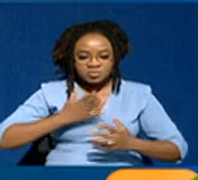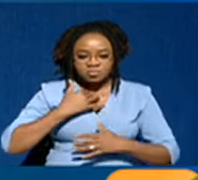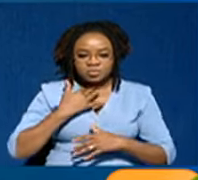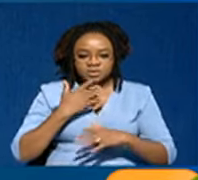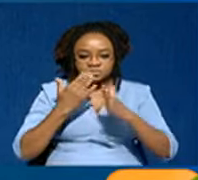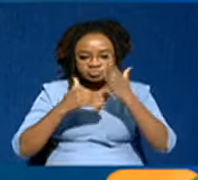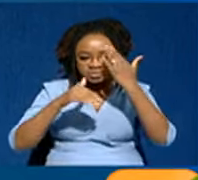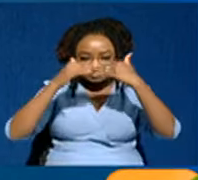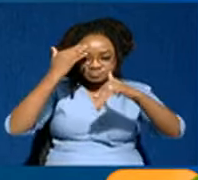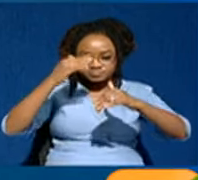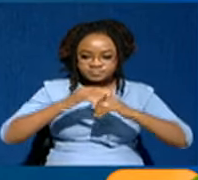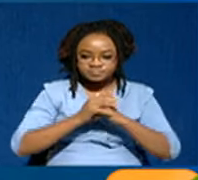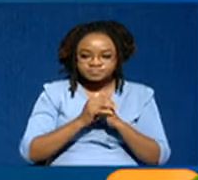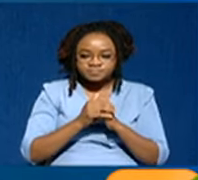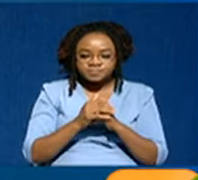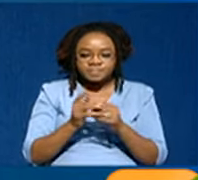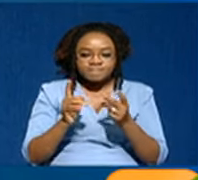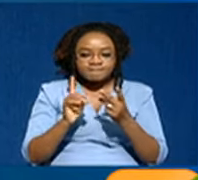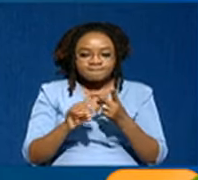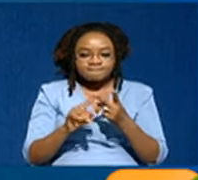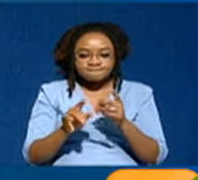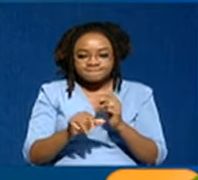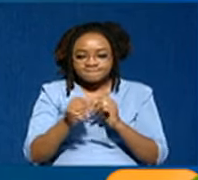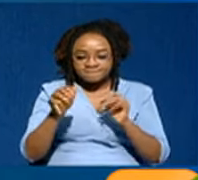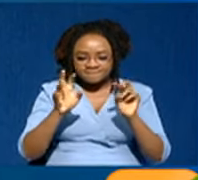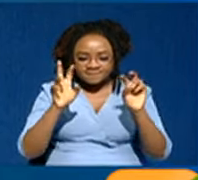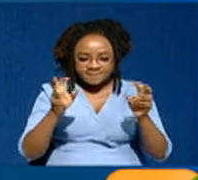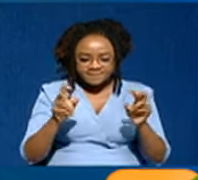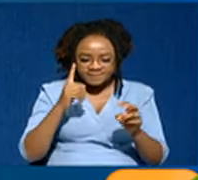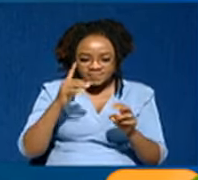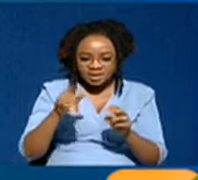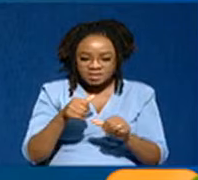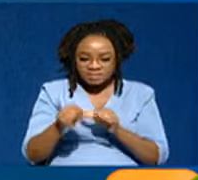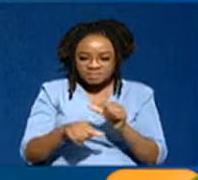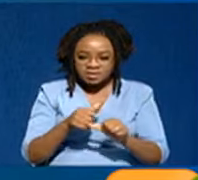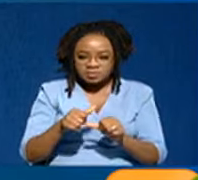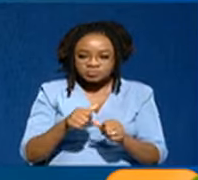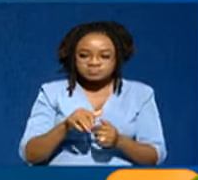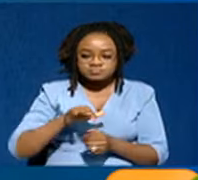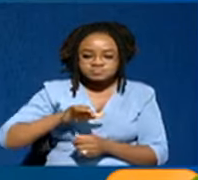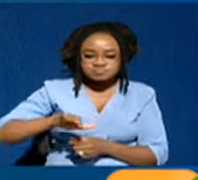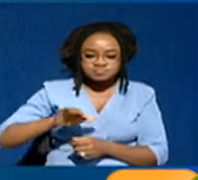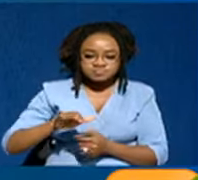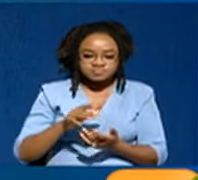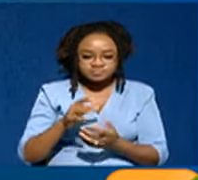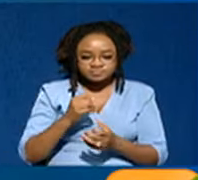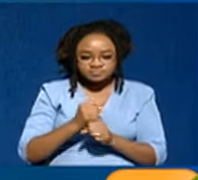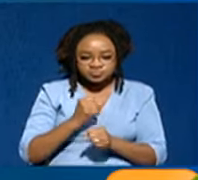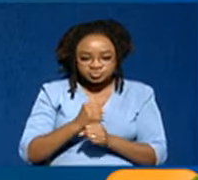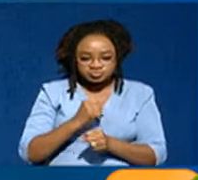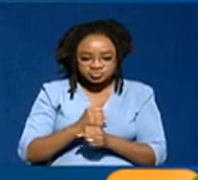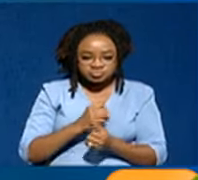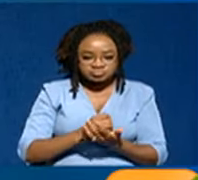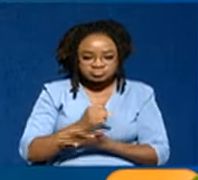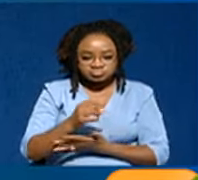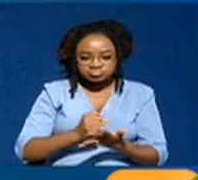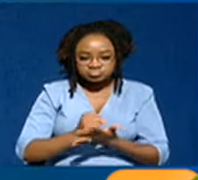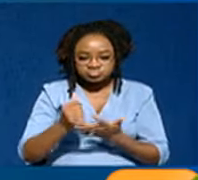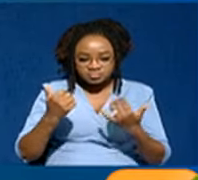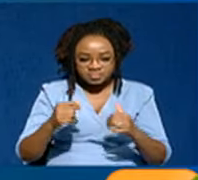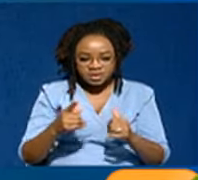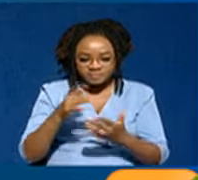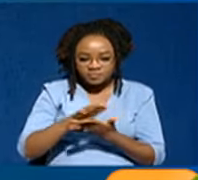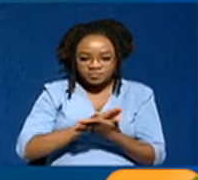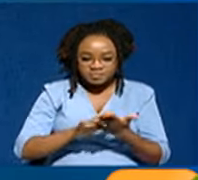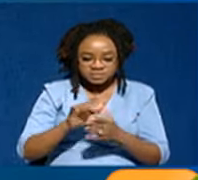specialize. Then there was an issue about some arrears that are supposed to be paid for basic salary. And